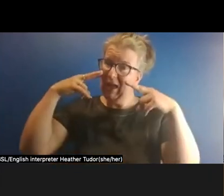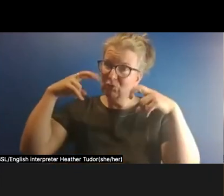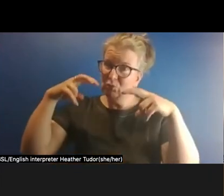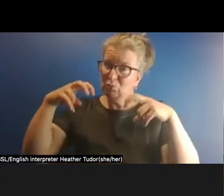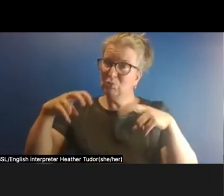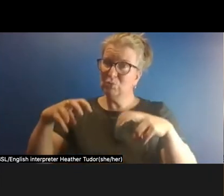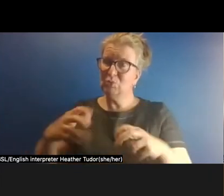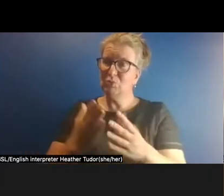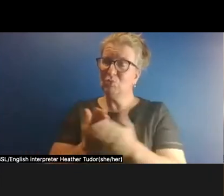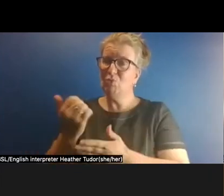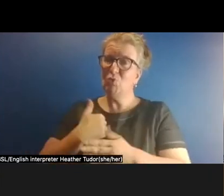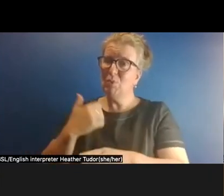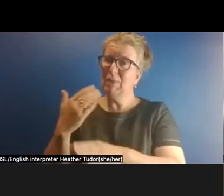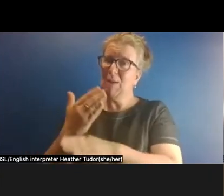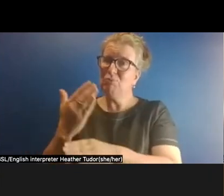Yeah.